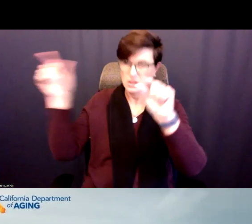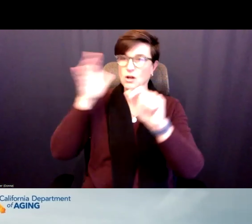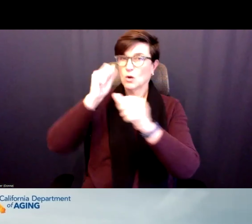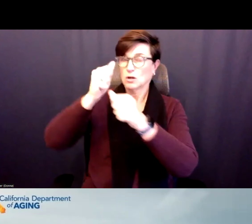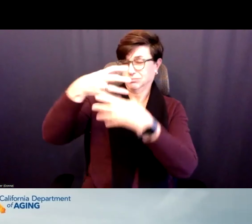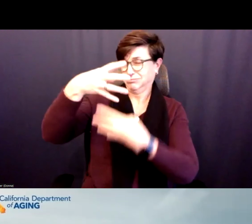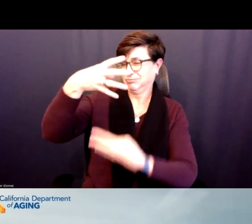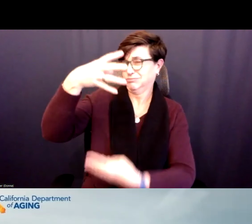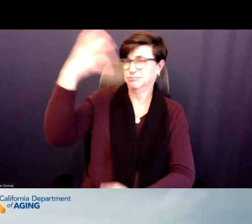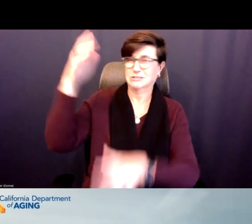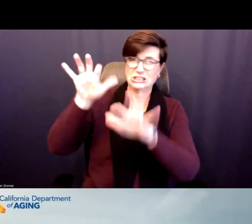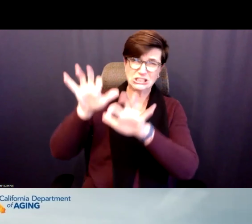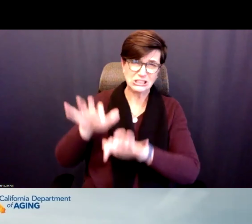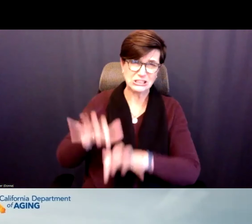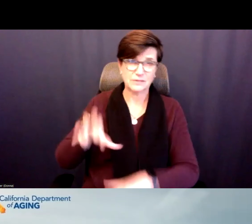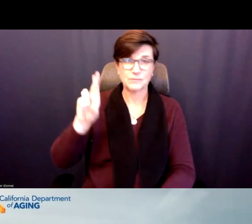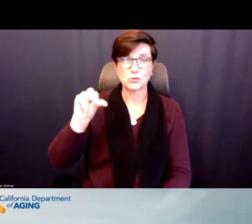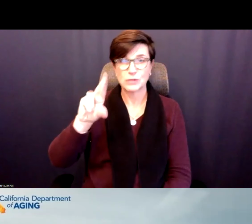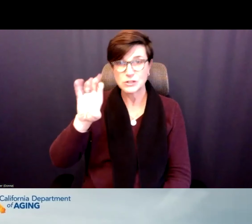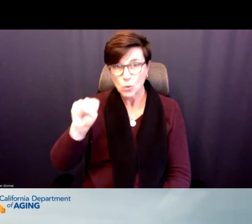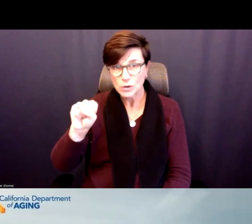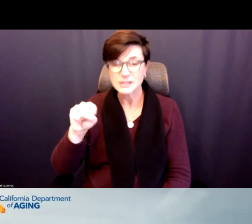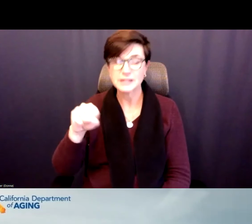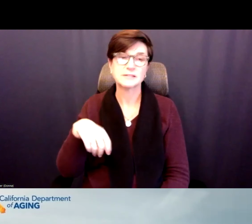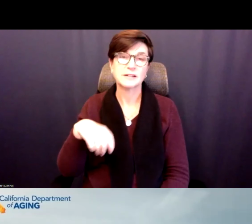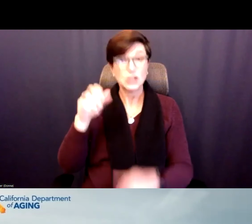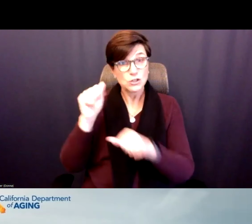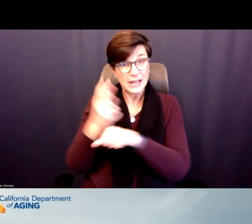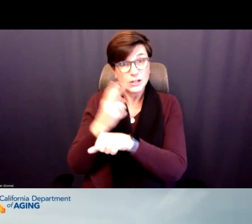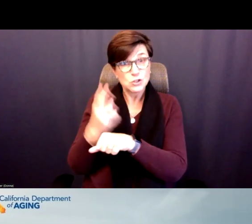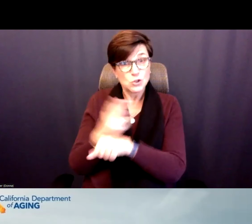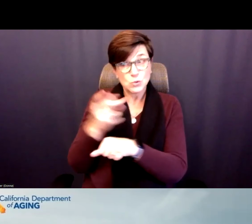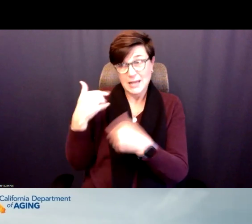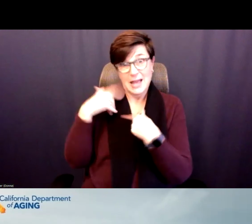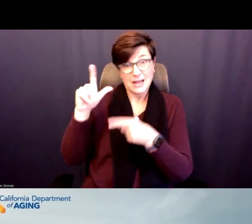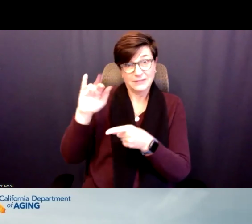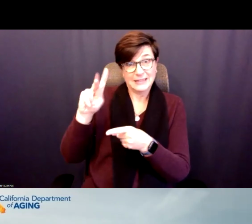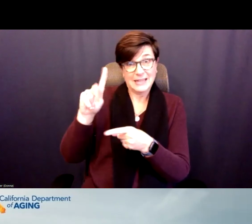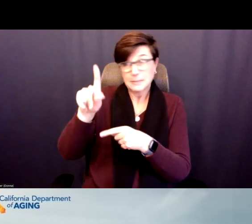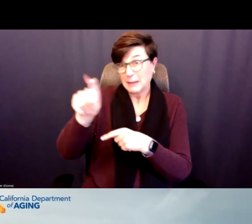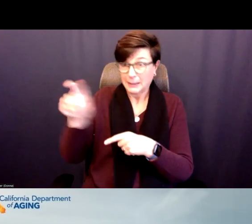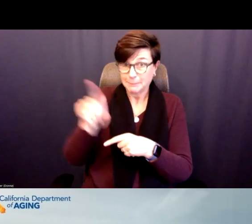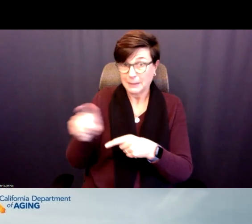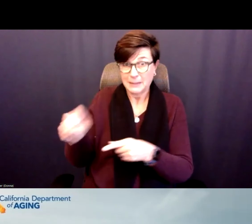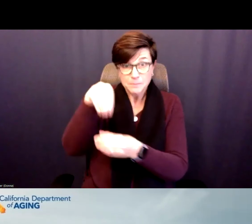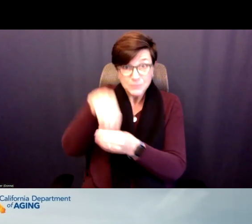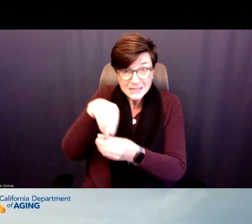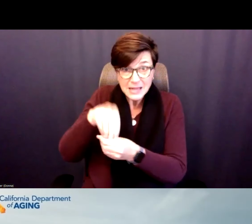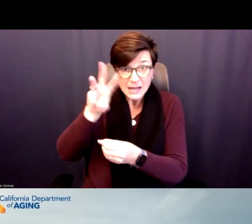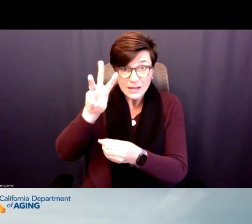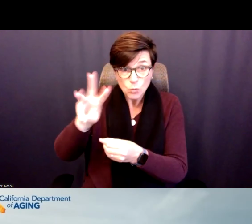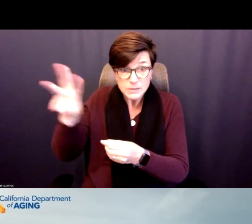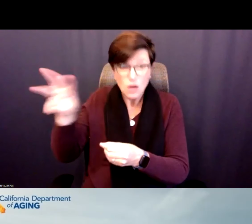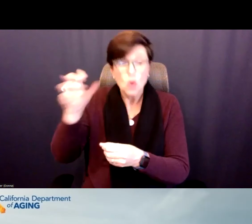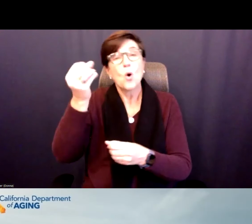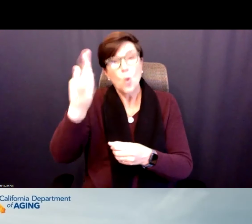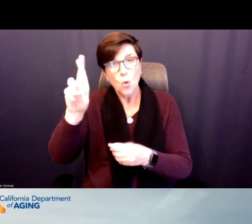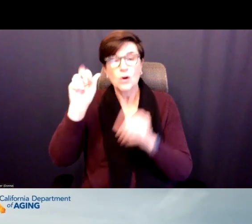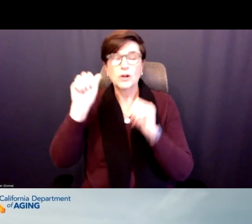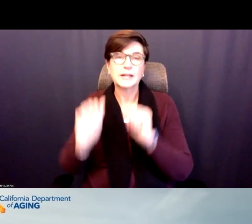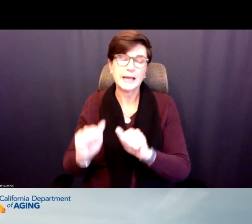our website, or download a copy of it. But we do have many updates and kind of a